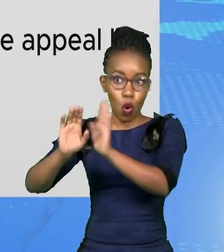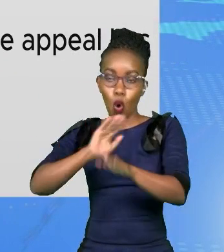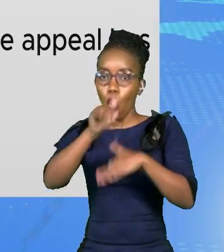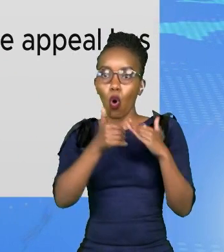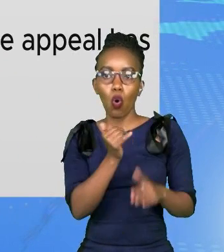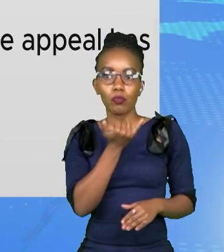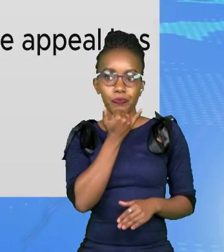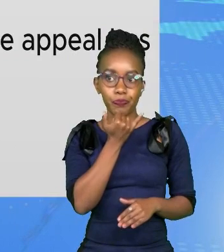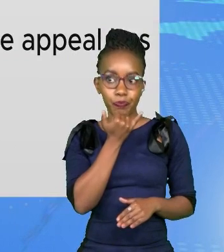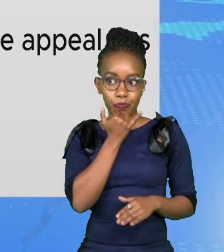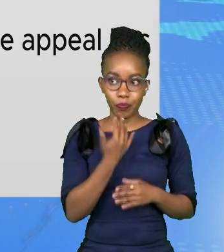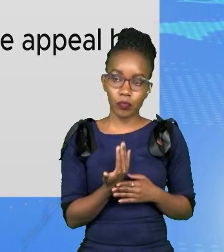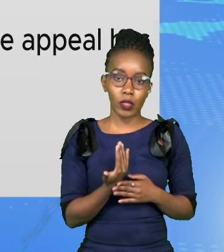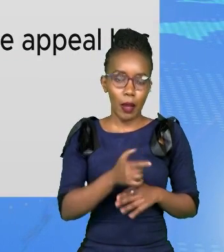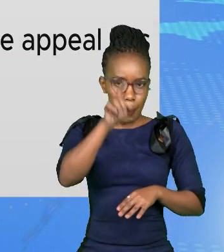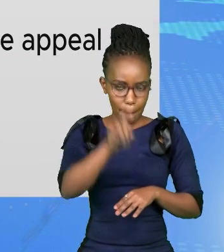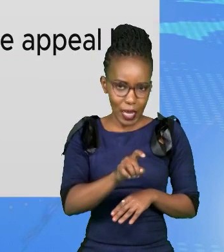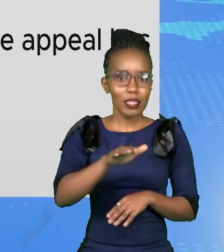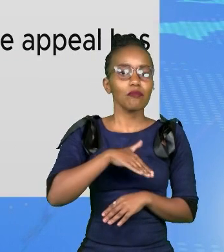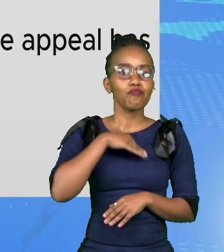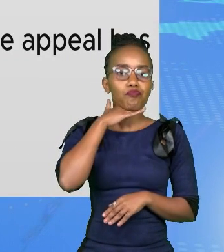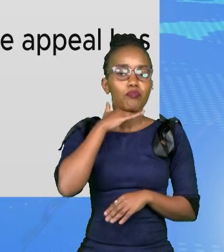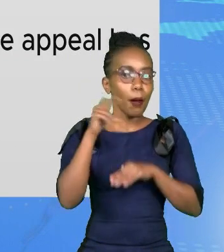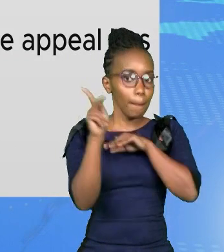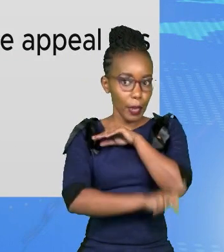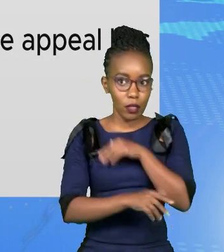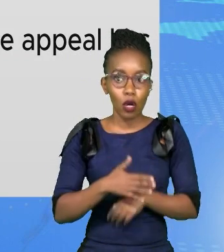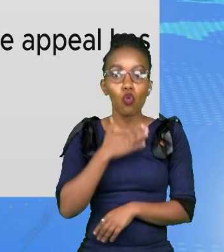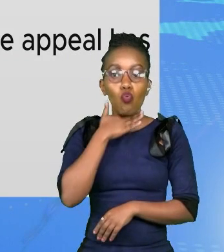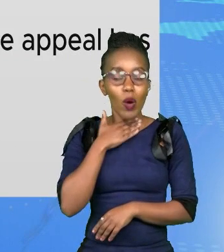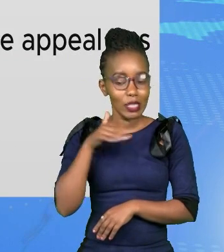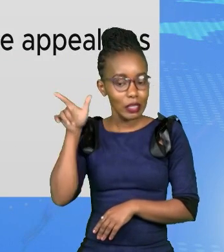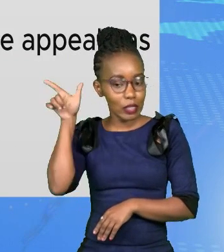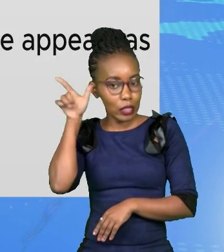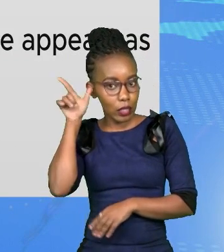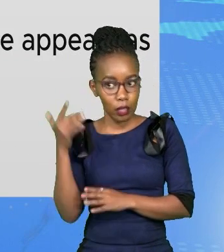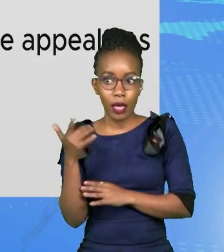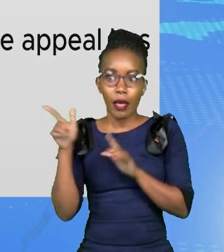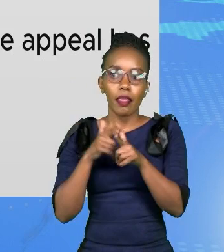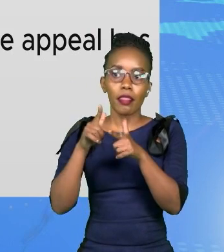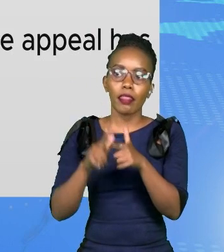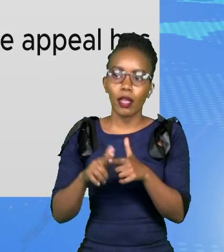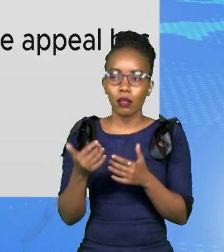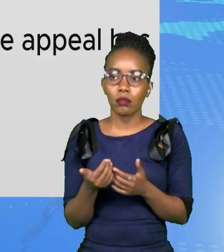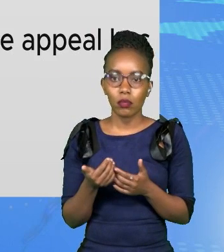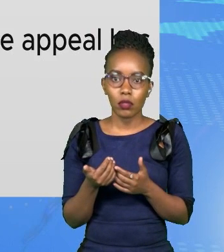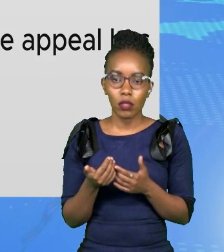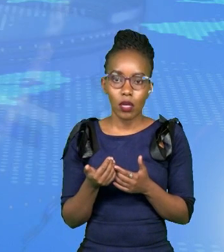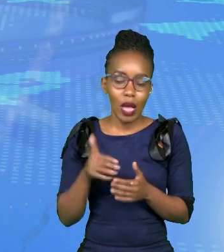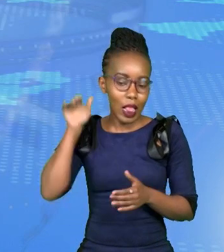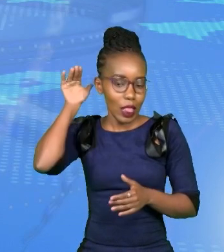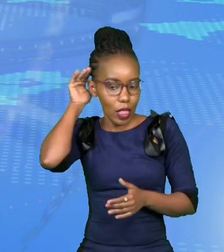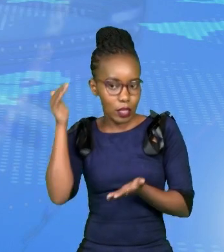offenders who have been subjected to mandatory death penalties and desire to be heard on sentence will be entitled to resentencing